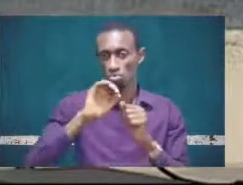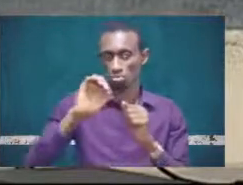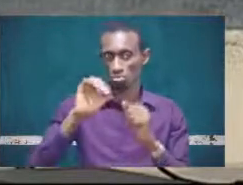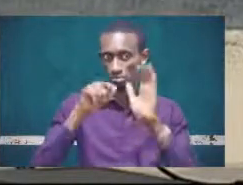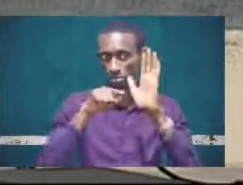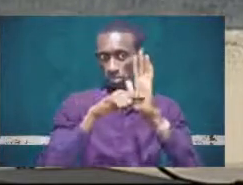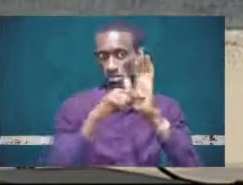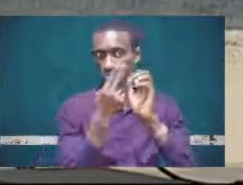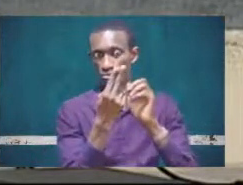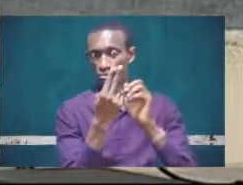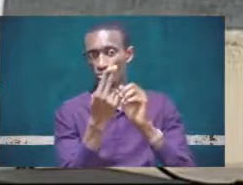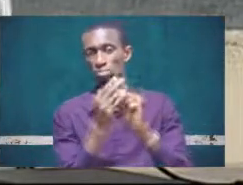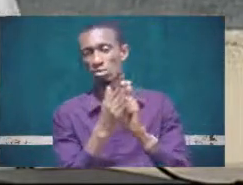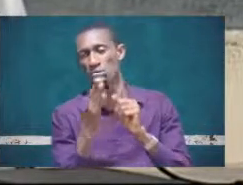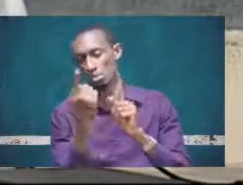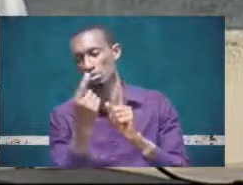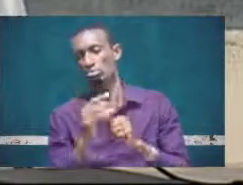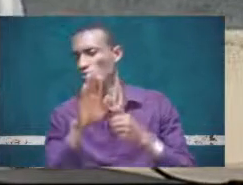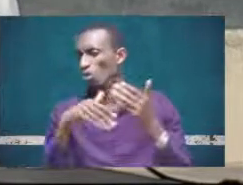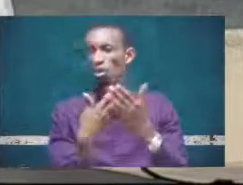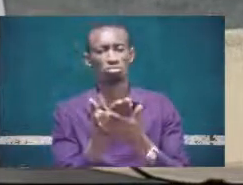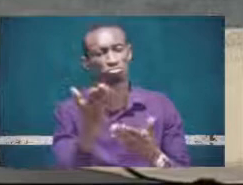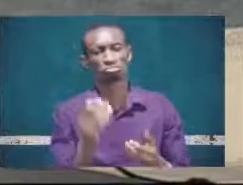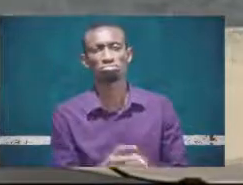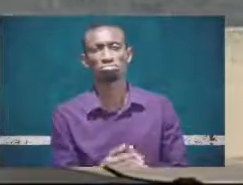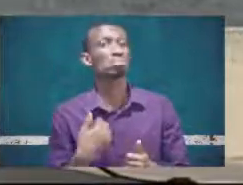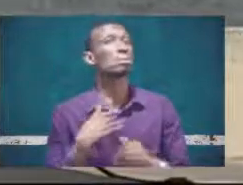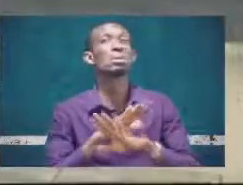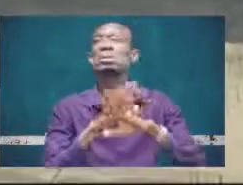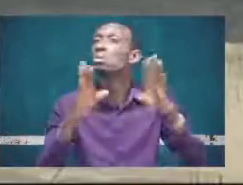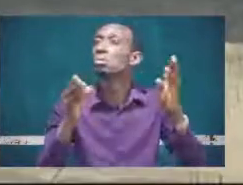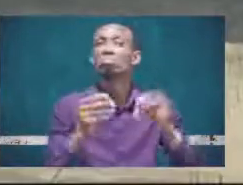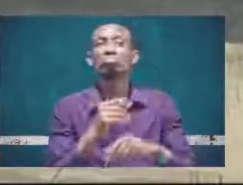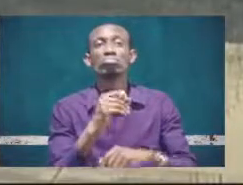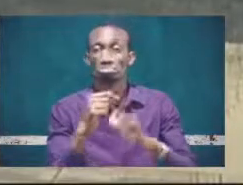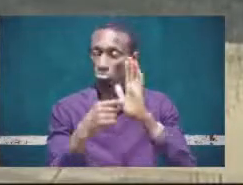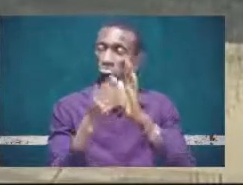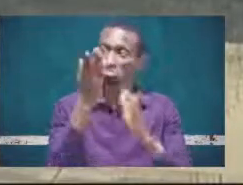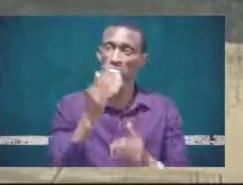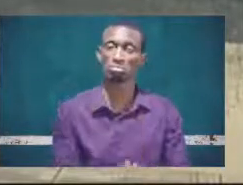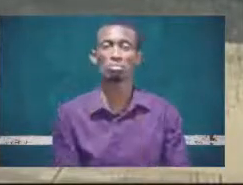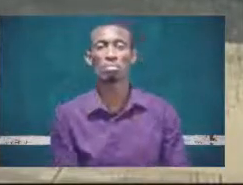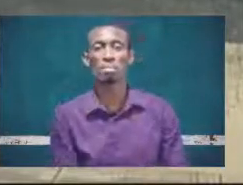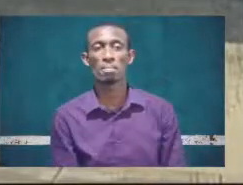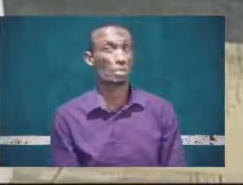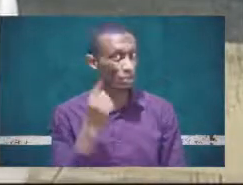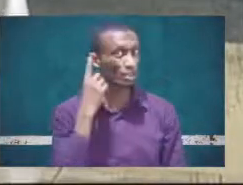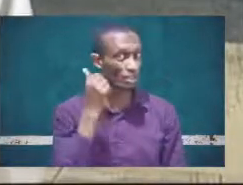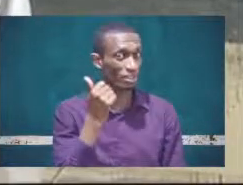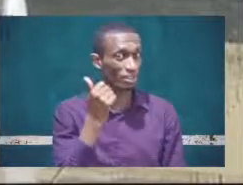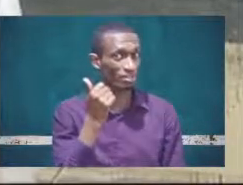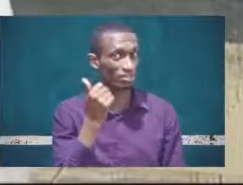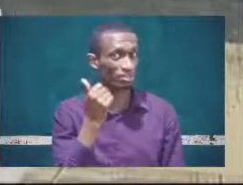-2 up to 1 opened everywhere. And I'm done with this example. Do you understand?